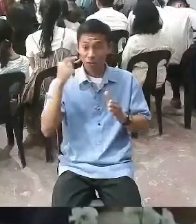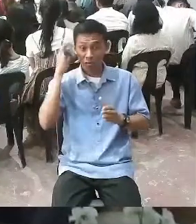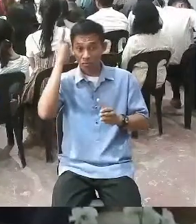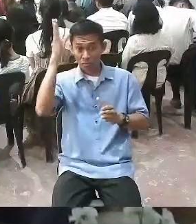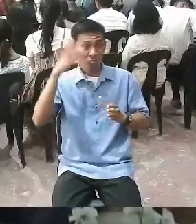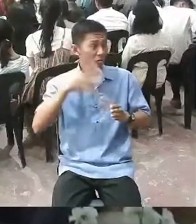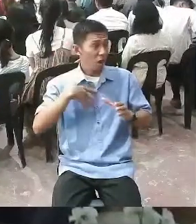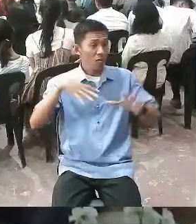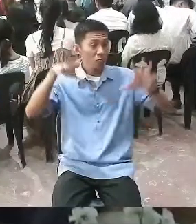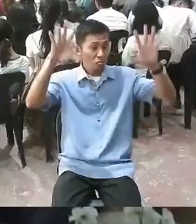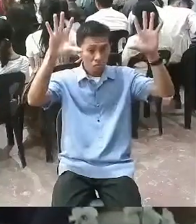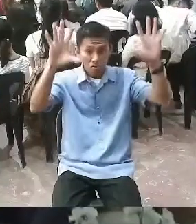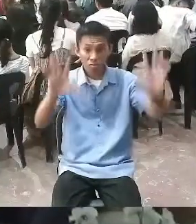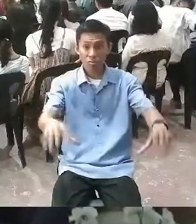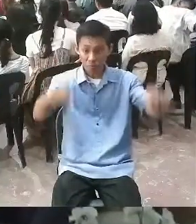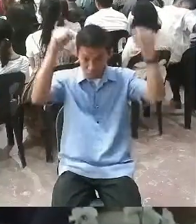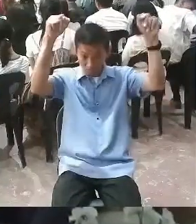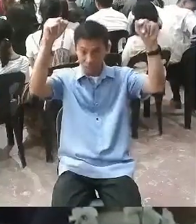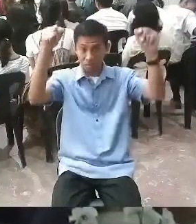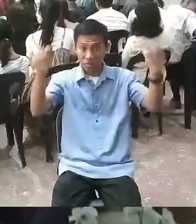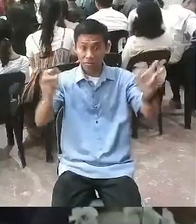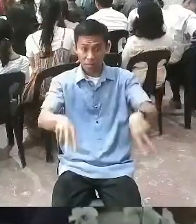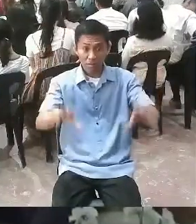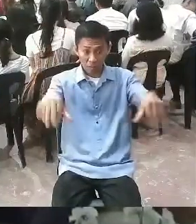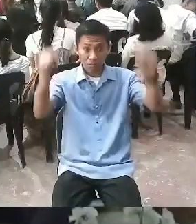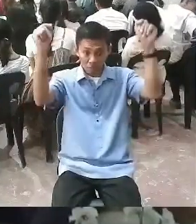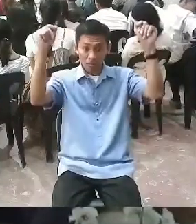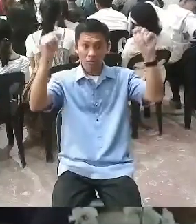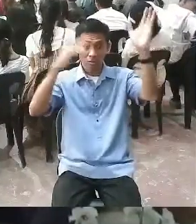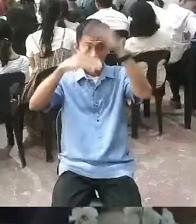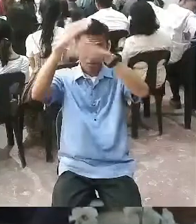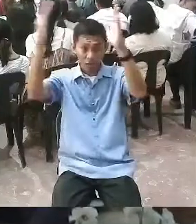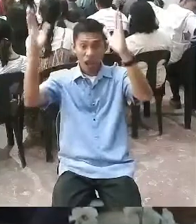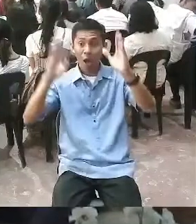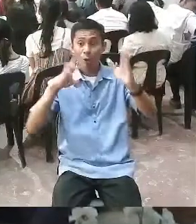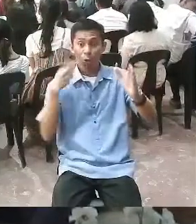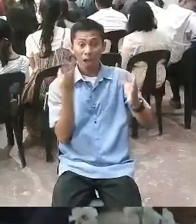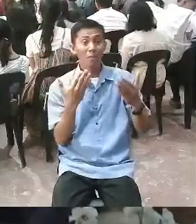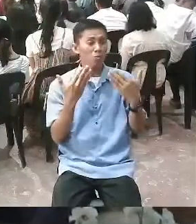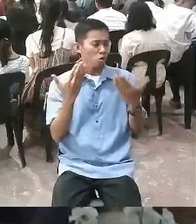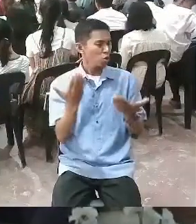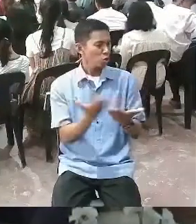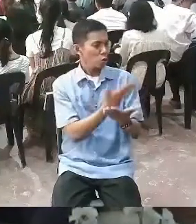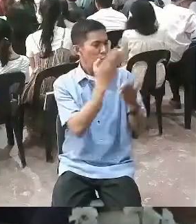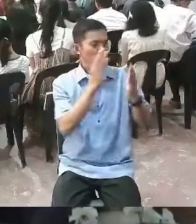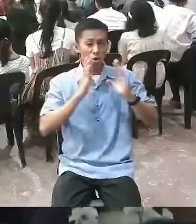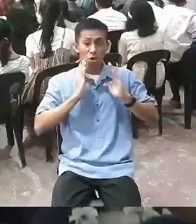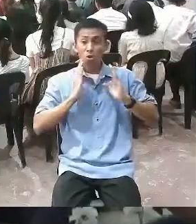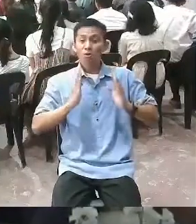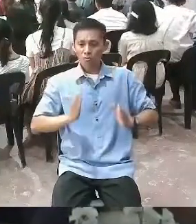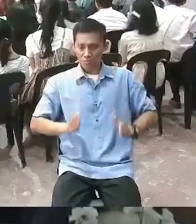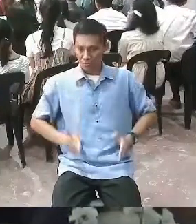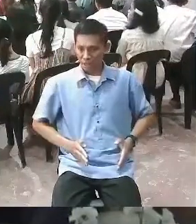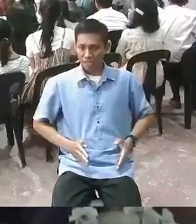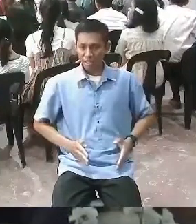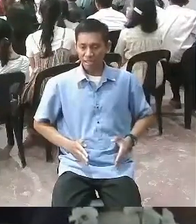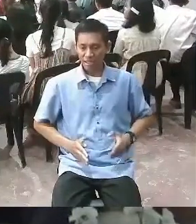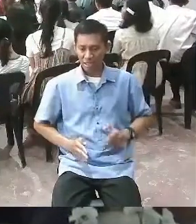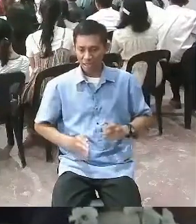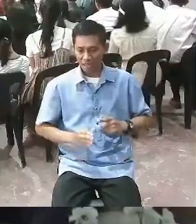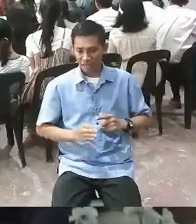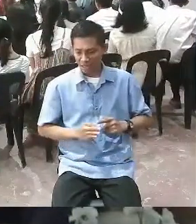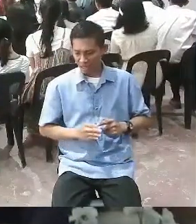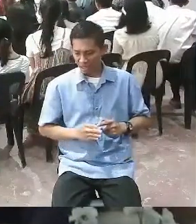get a new body, okay? Right now we got to put up with the one that we got, okay? And it's a sinful